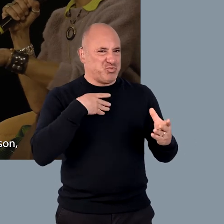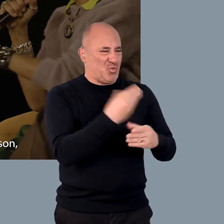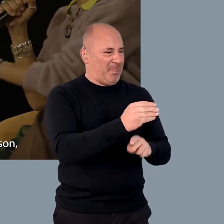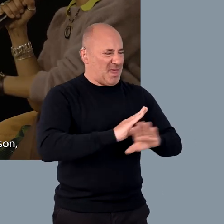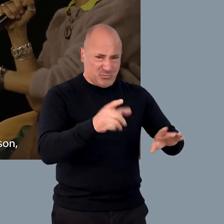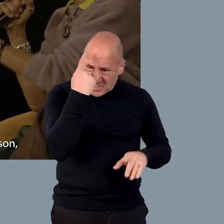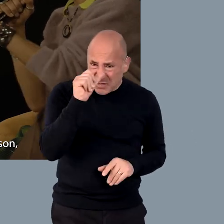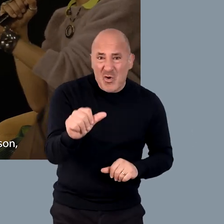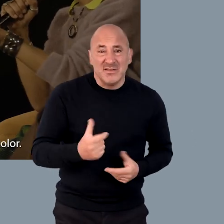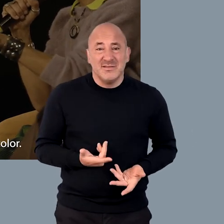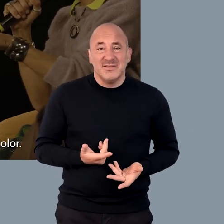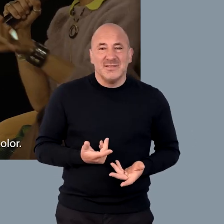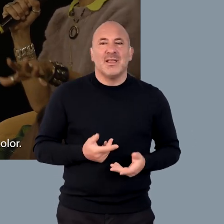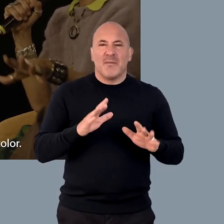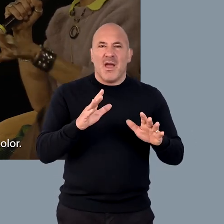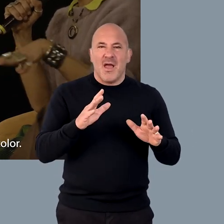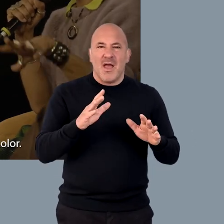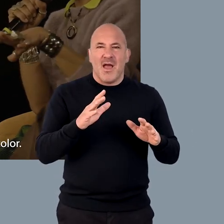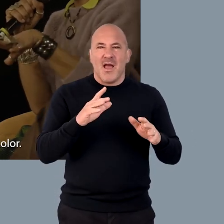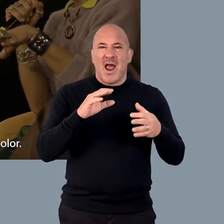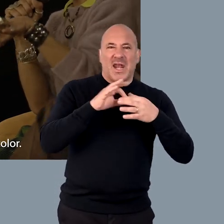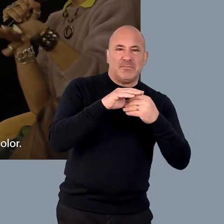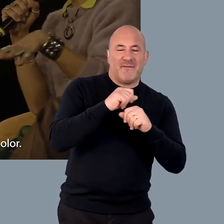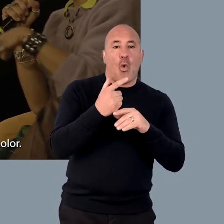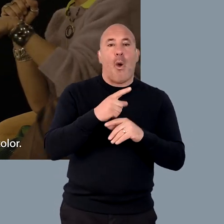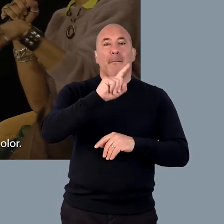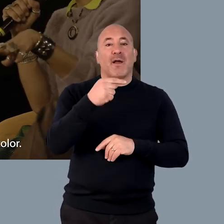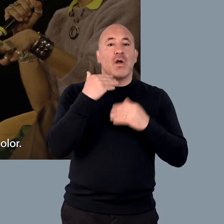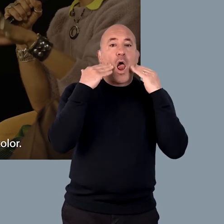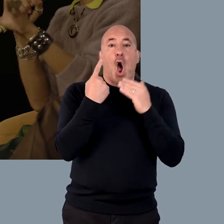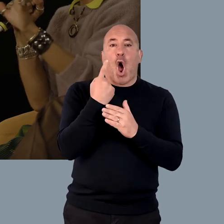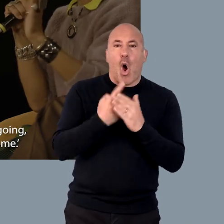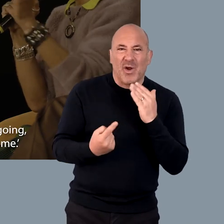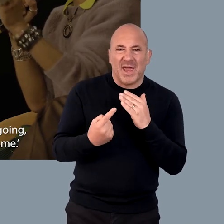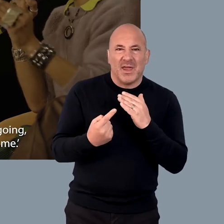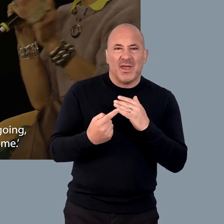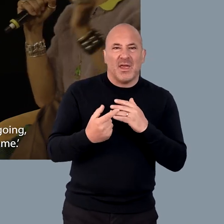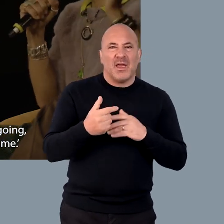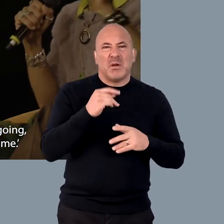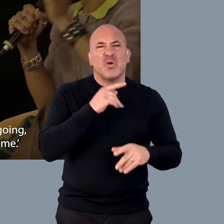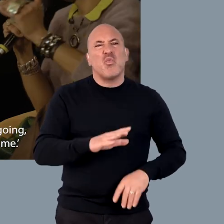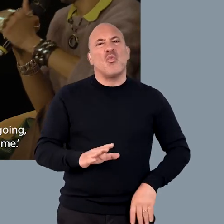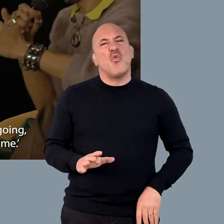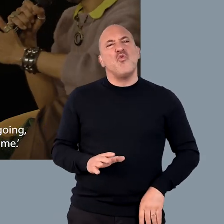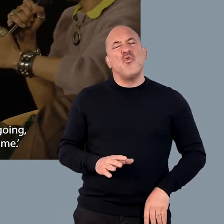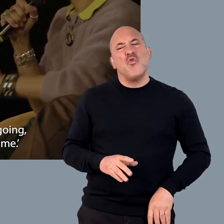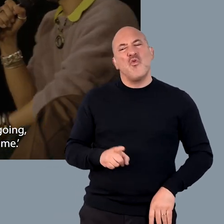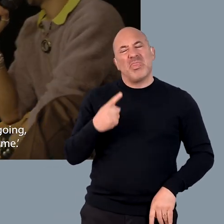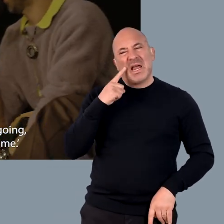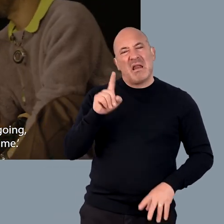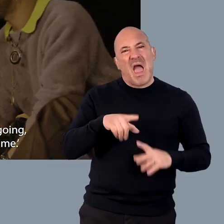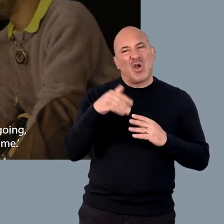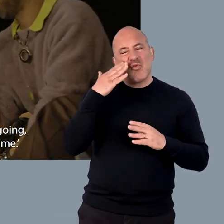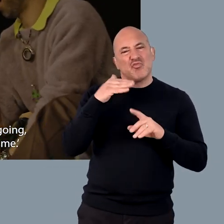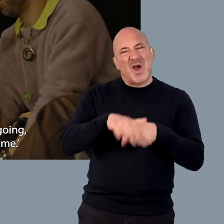understand that but for some reason Mostly when it comes around things around making a space for just people of color that I think is when the When people